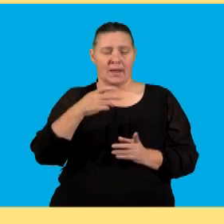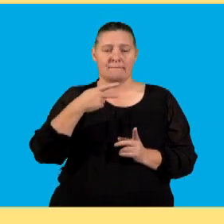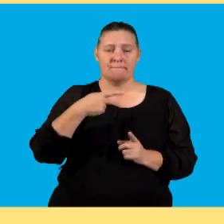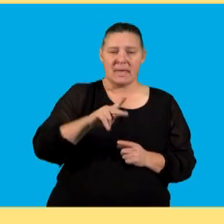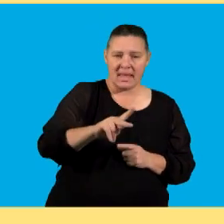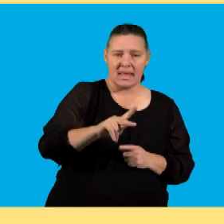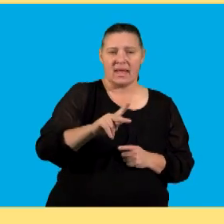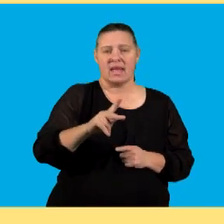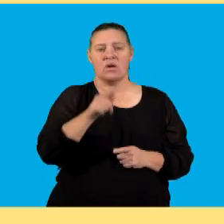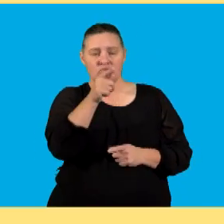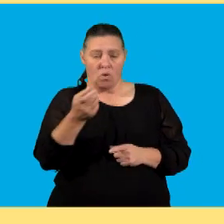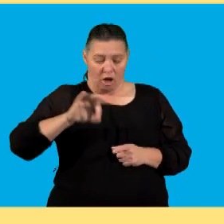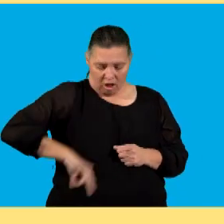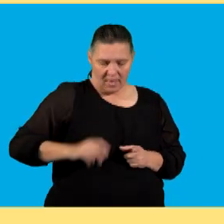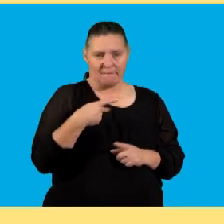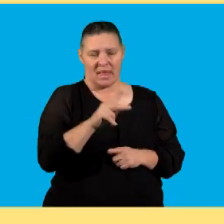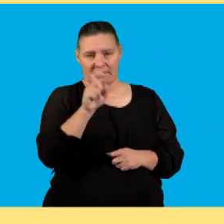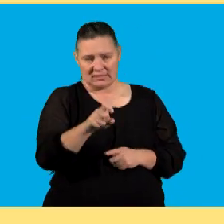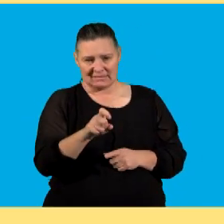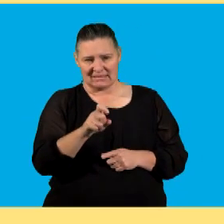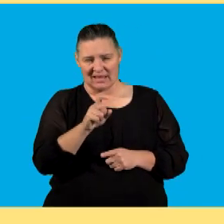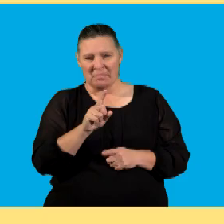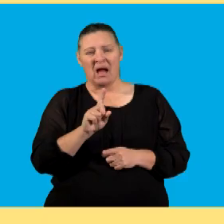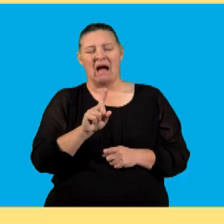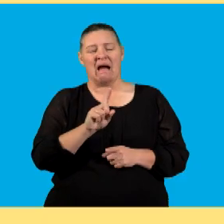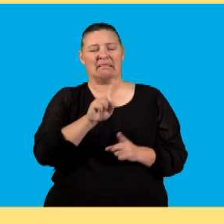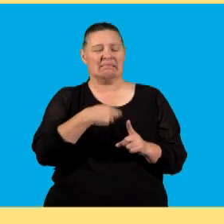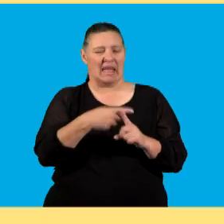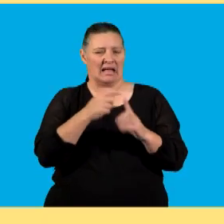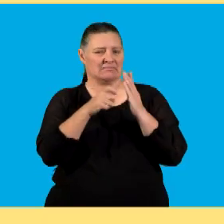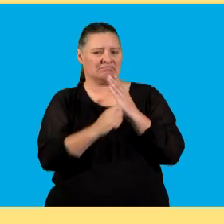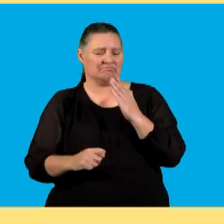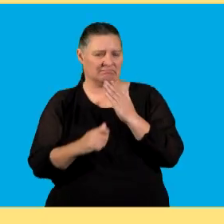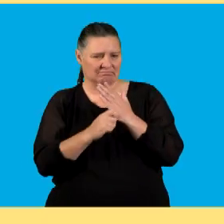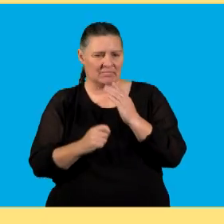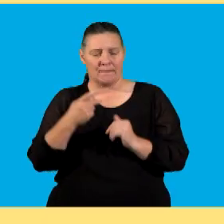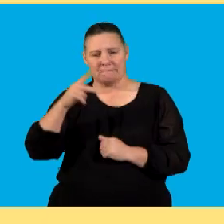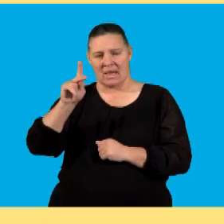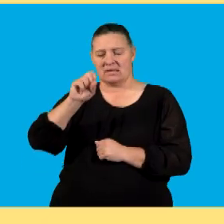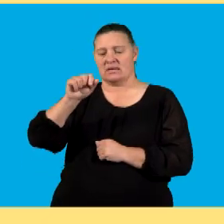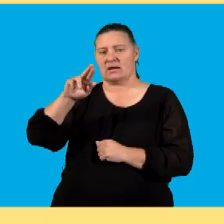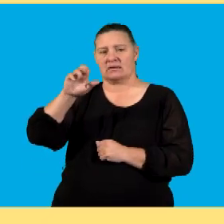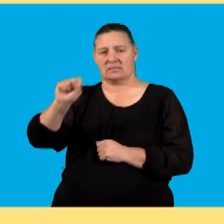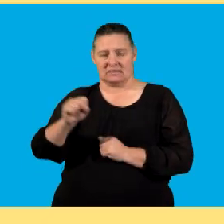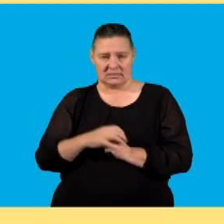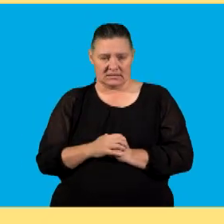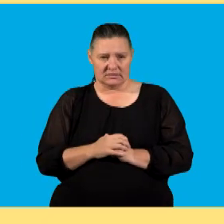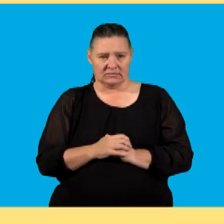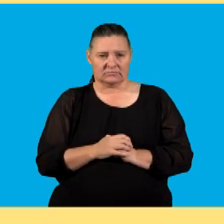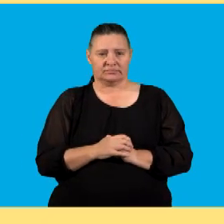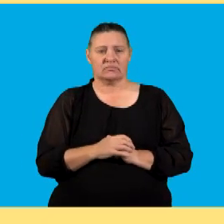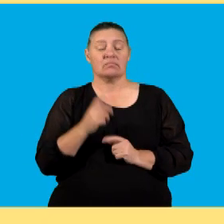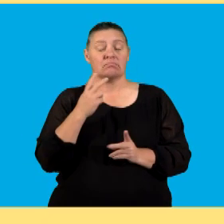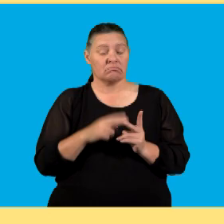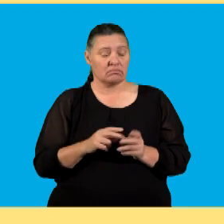as payee. This is tax paid by the employee to SARS. The